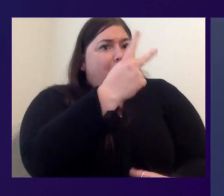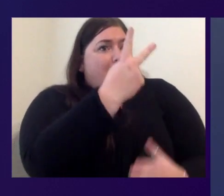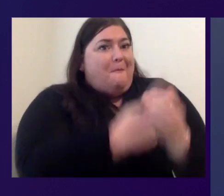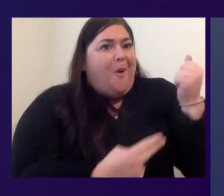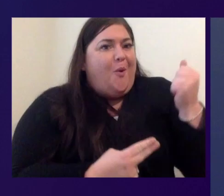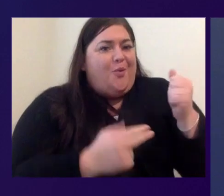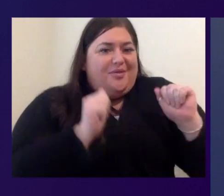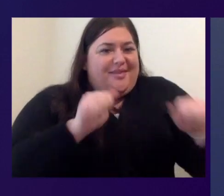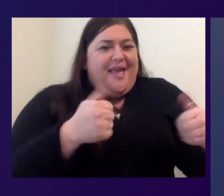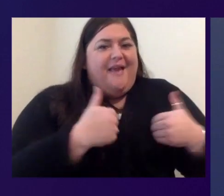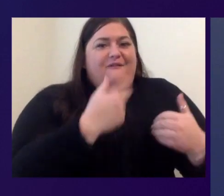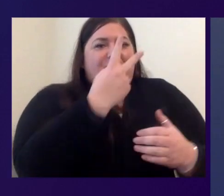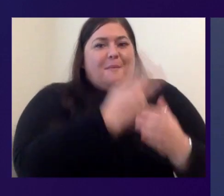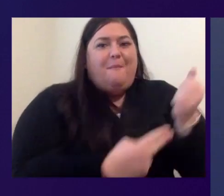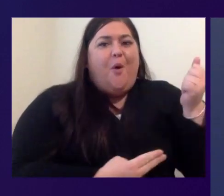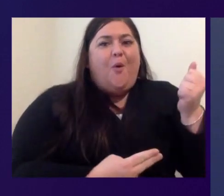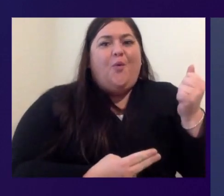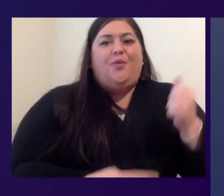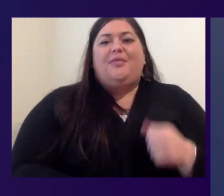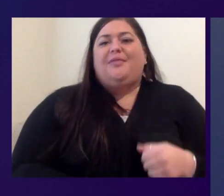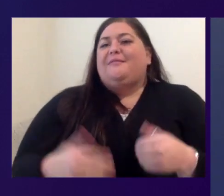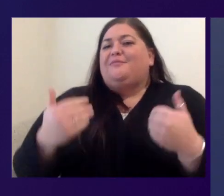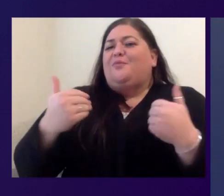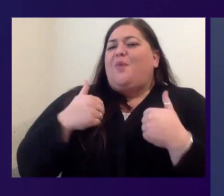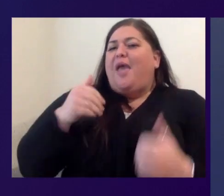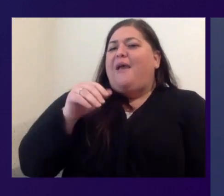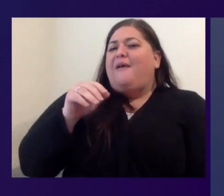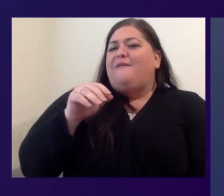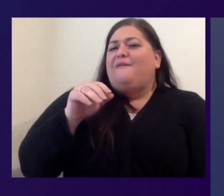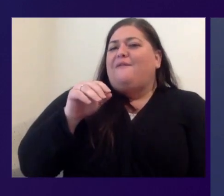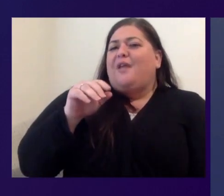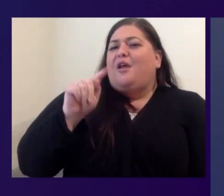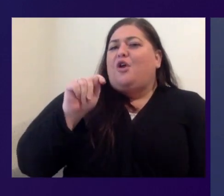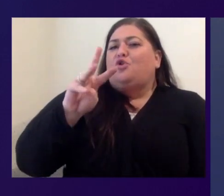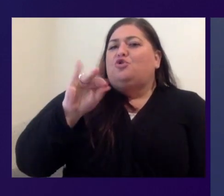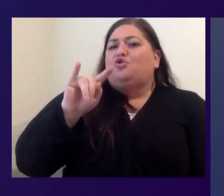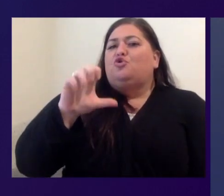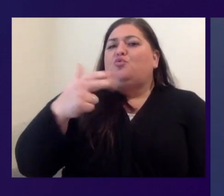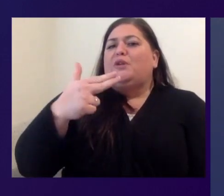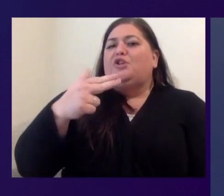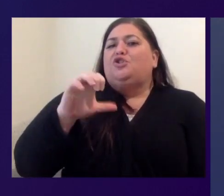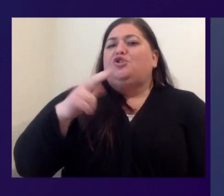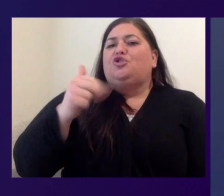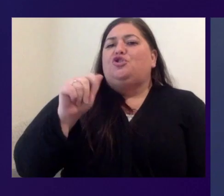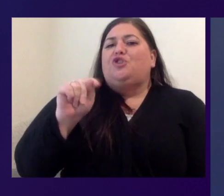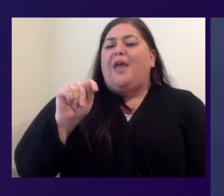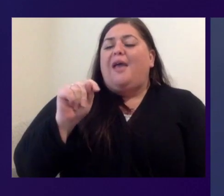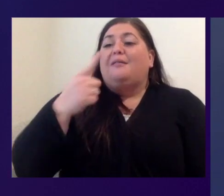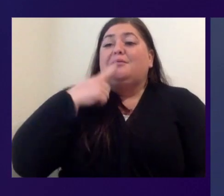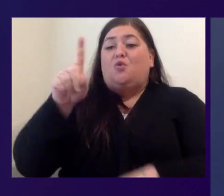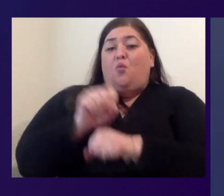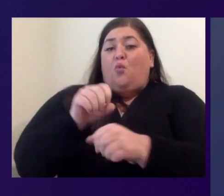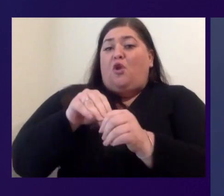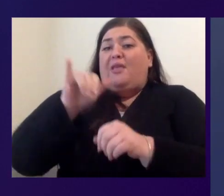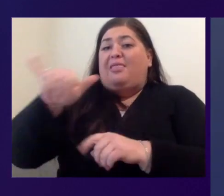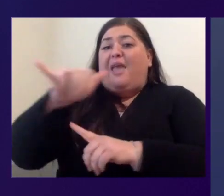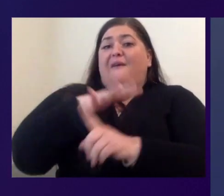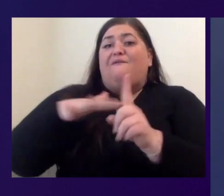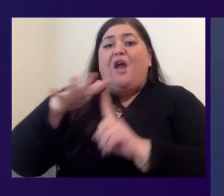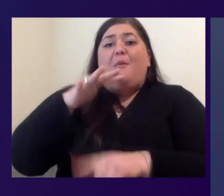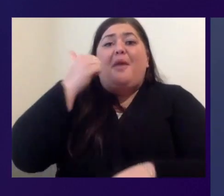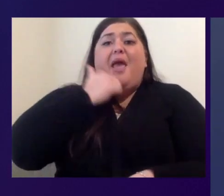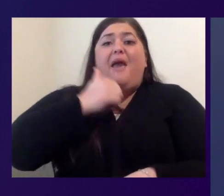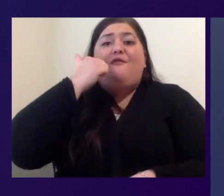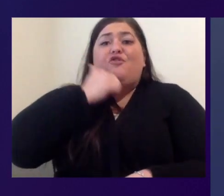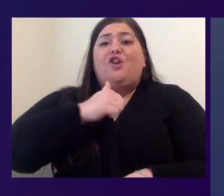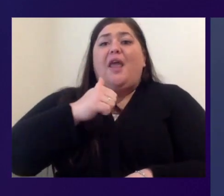got Meow Wharf on Twitch chat saying, I've worked in those environments every day where everything is locked down. It's hard to